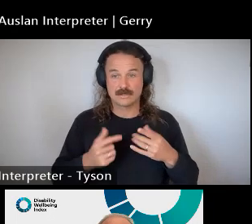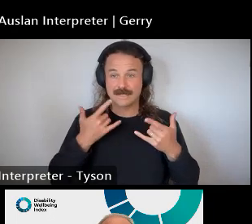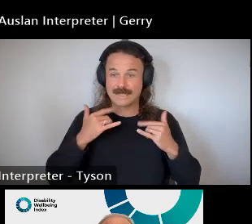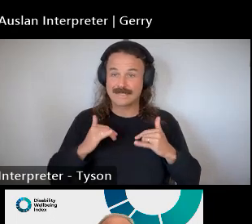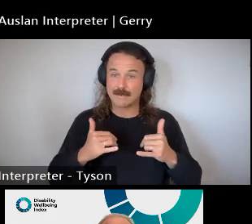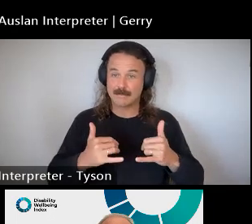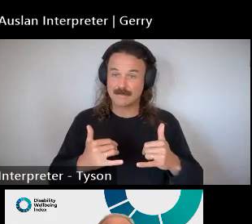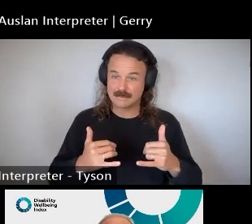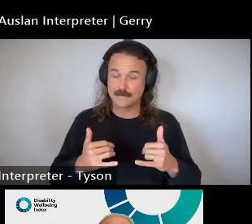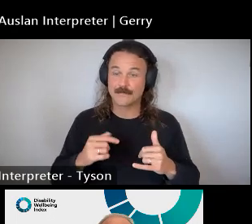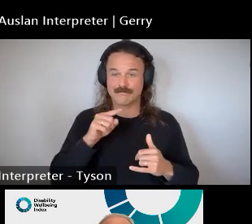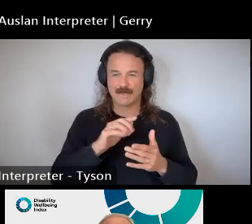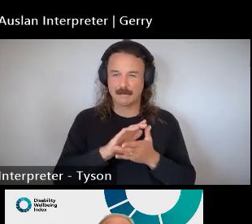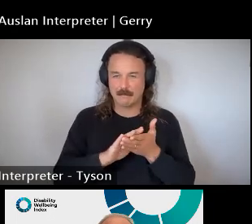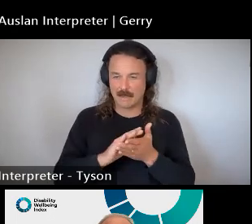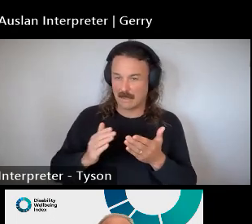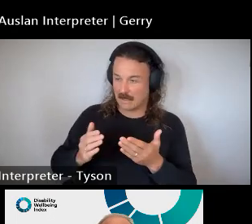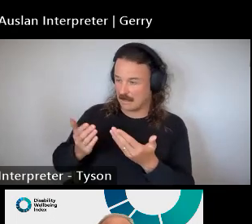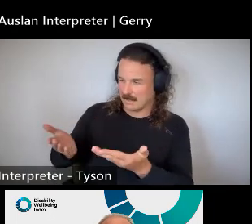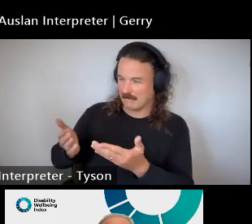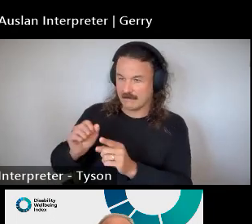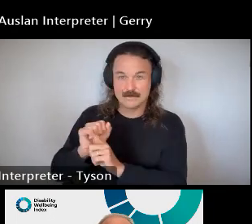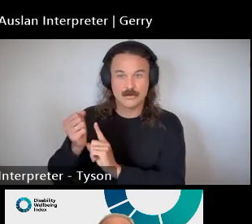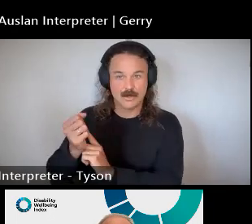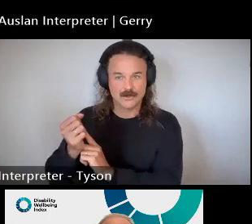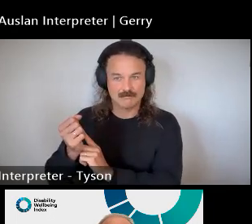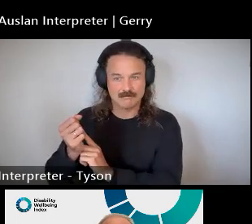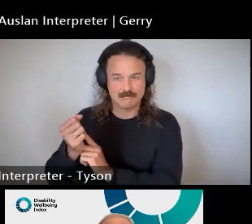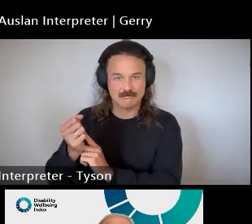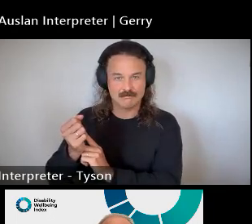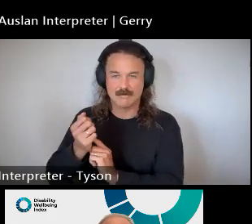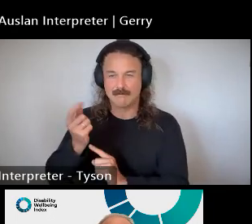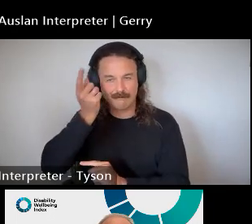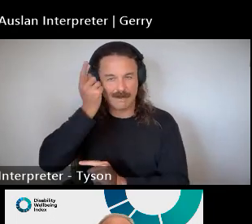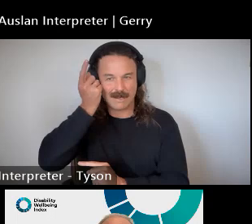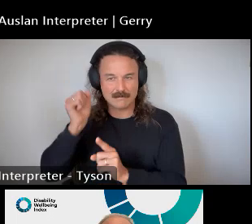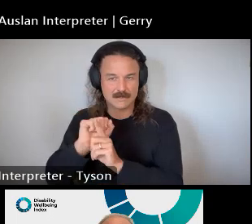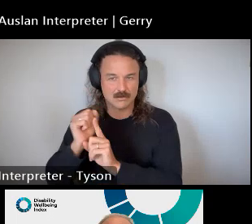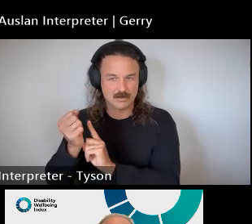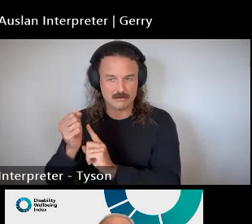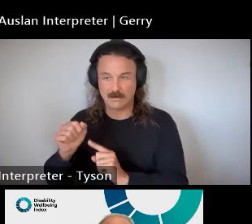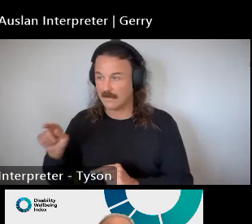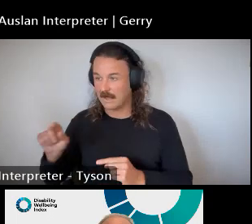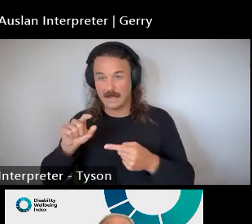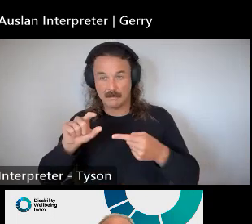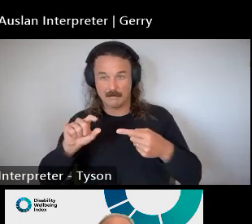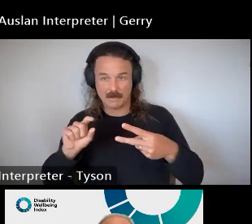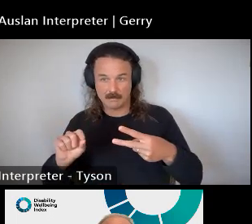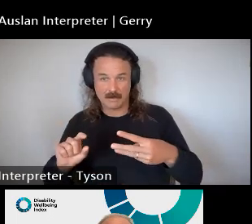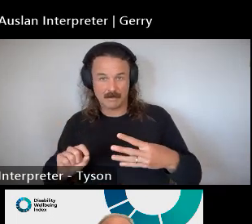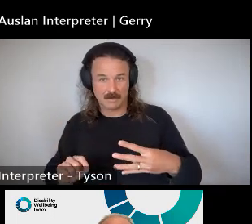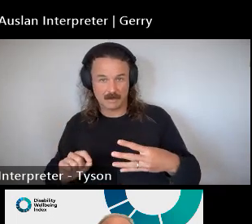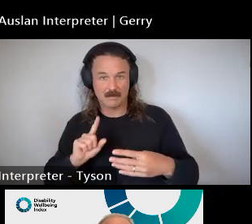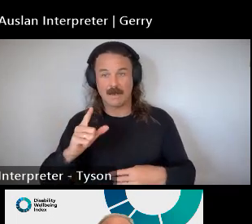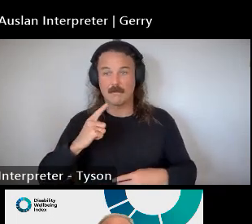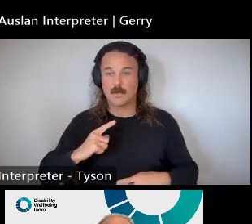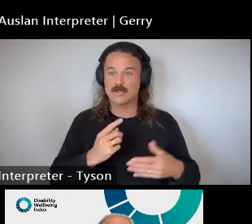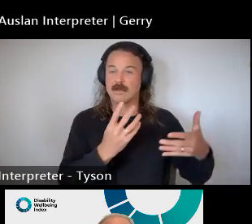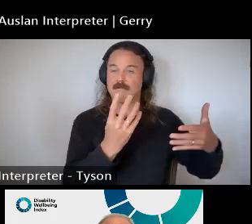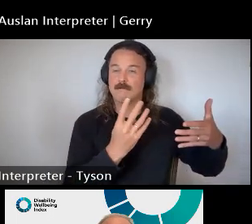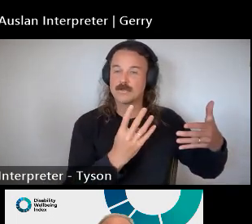hypothetical scenario for respondent to choose. In this case, because we got 14 items, it does cause some challenging